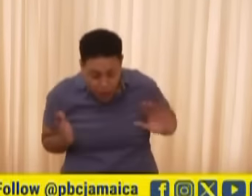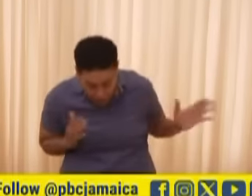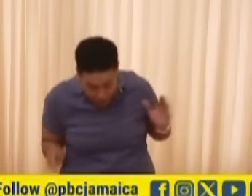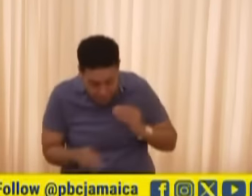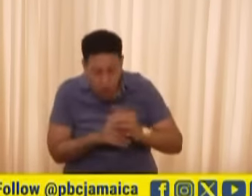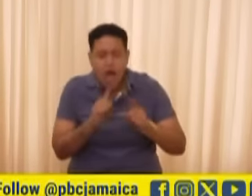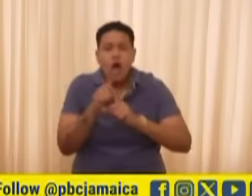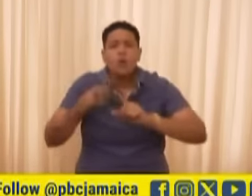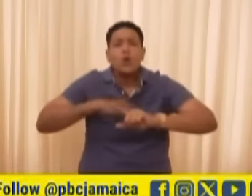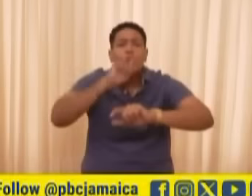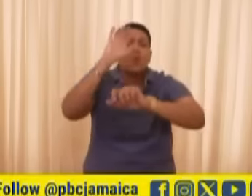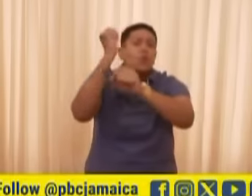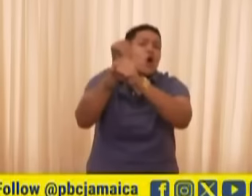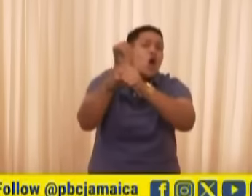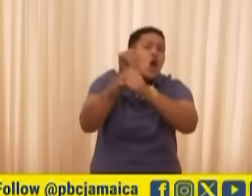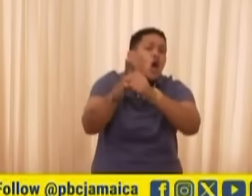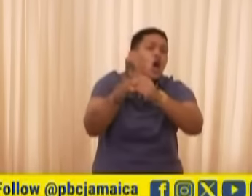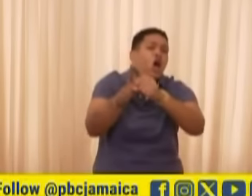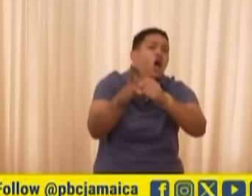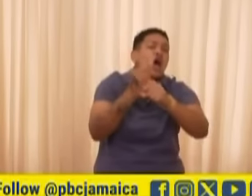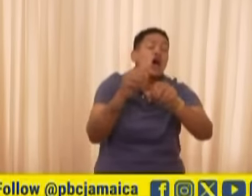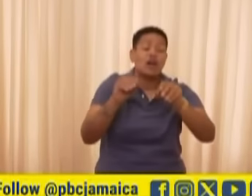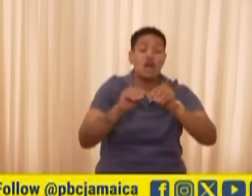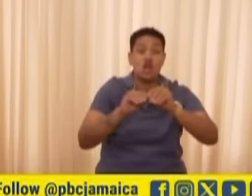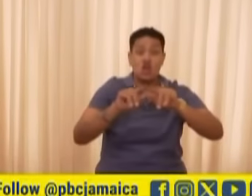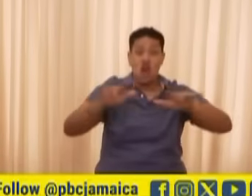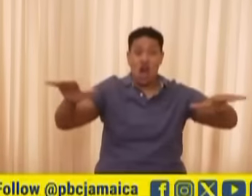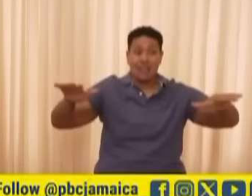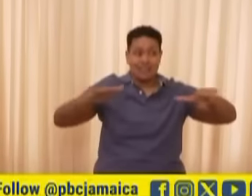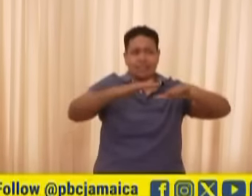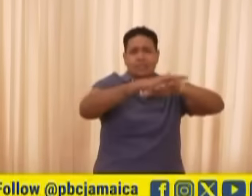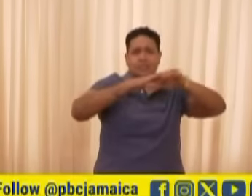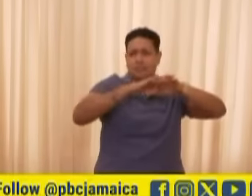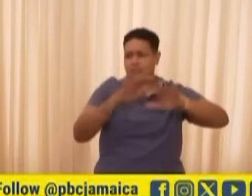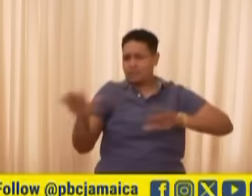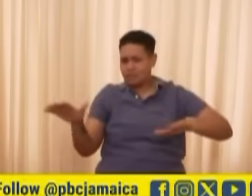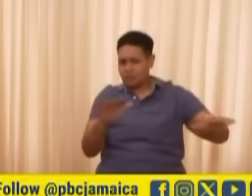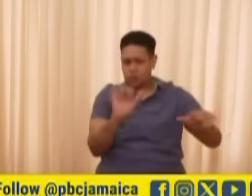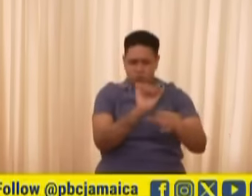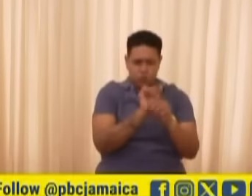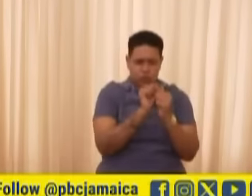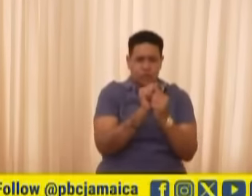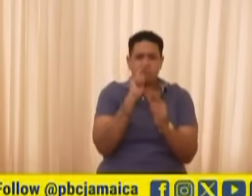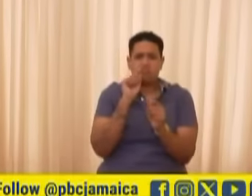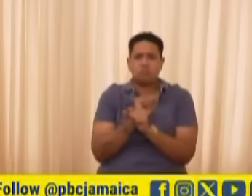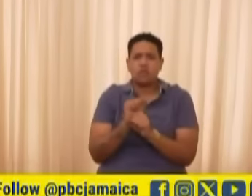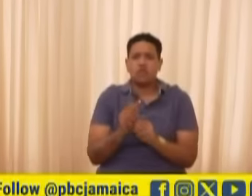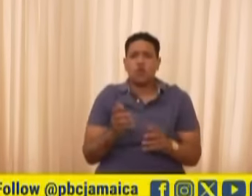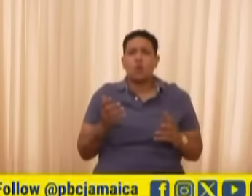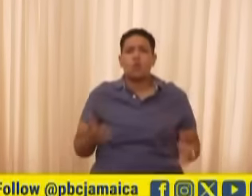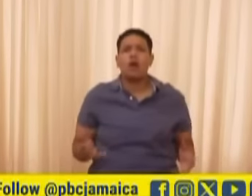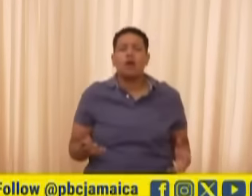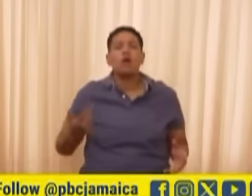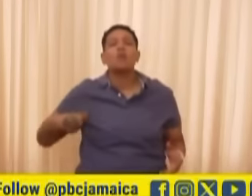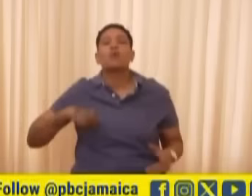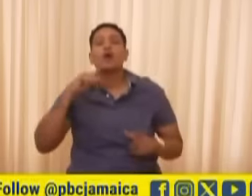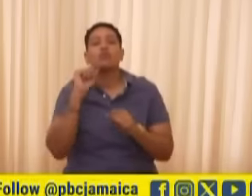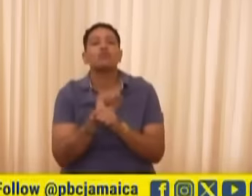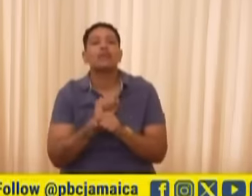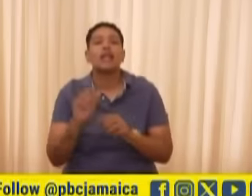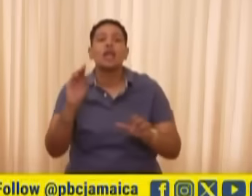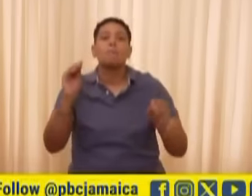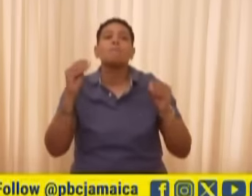and we will work across the board to ensure that we